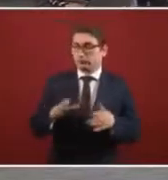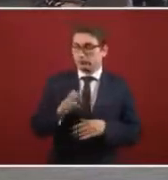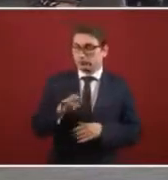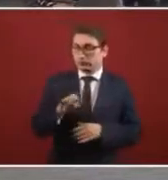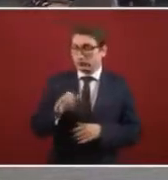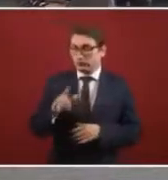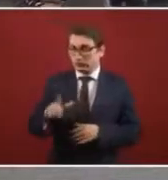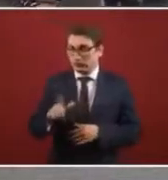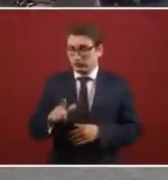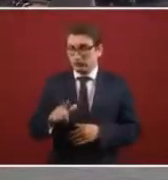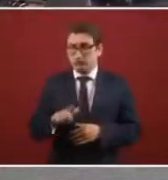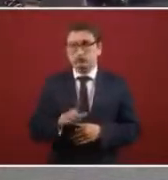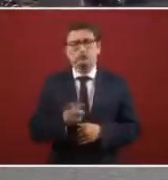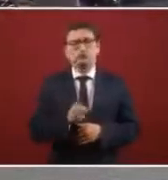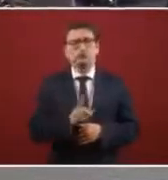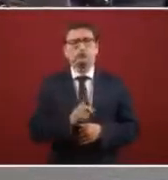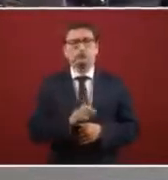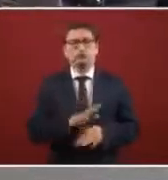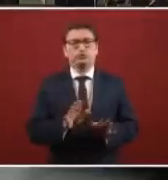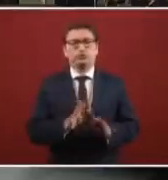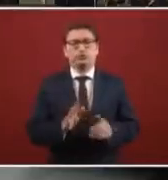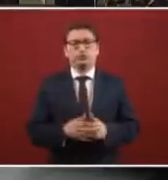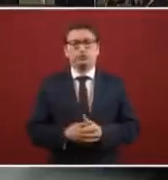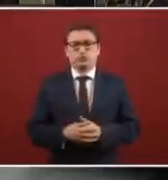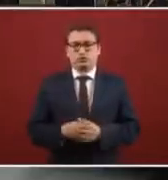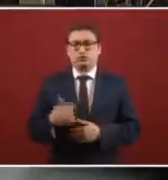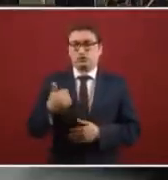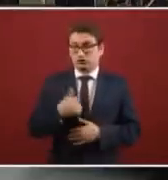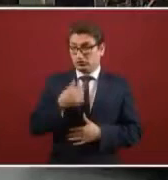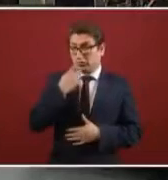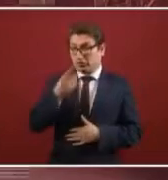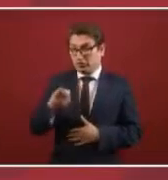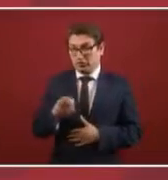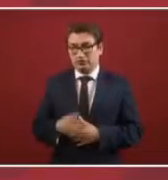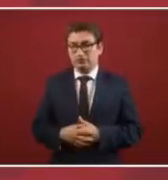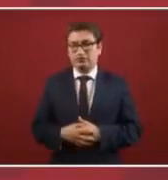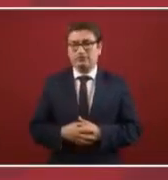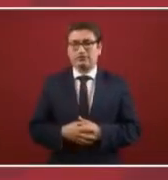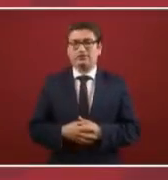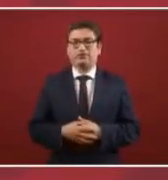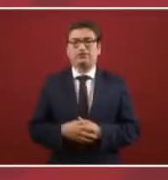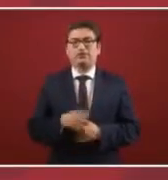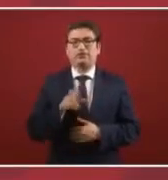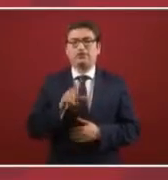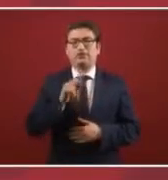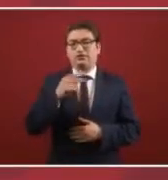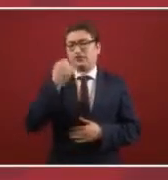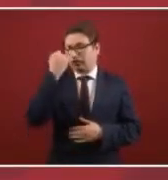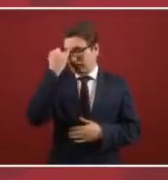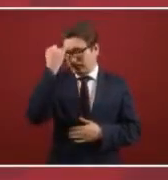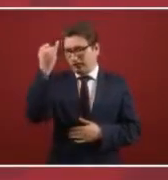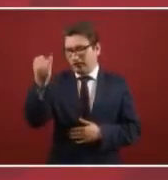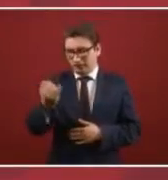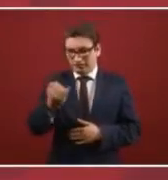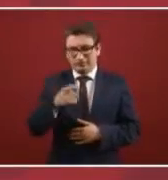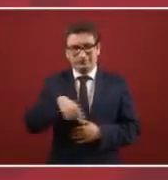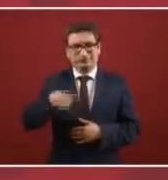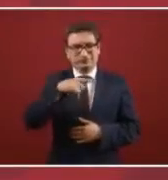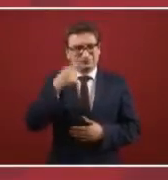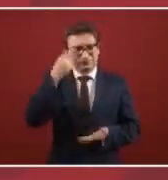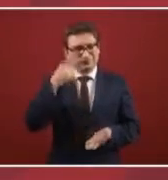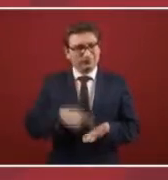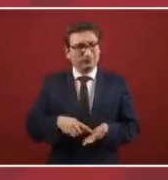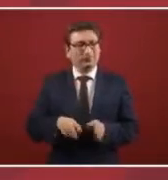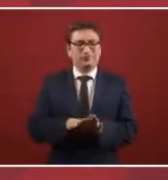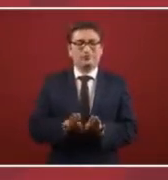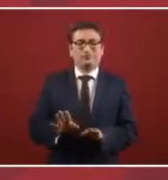open door to the disappearance of Coneval? Si yo digo eso. No, that's not what I'm saying. Imagine that. No,